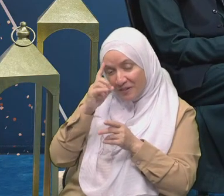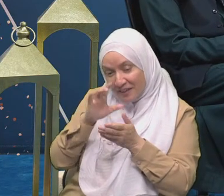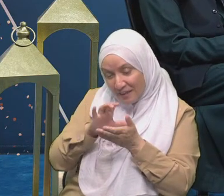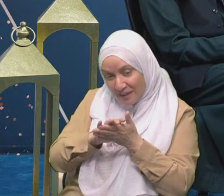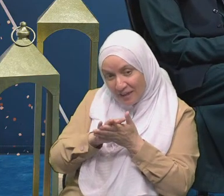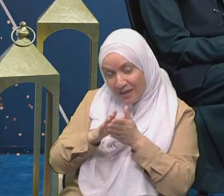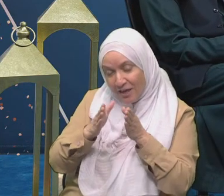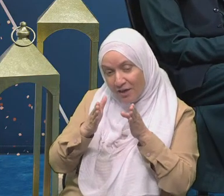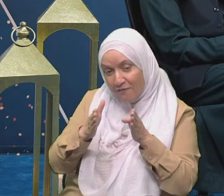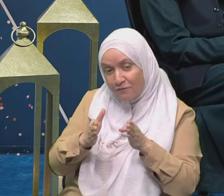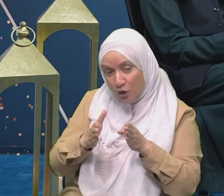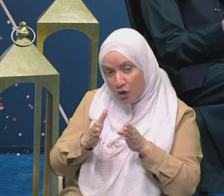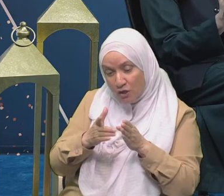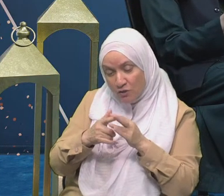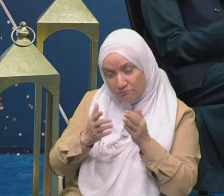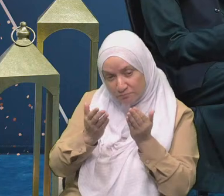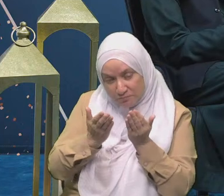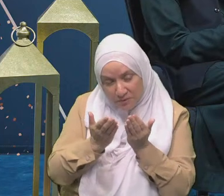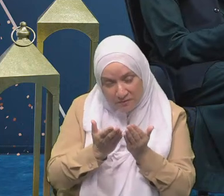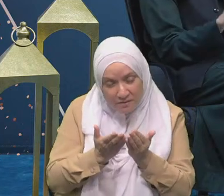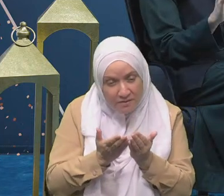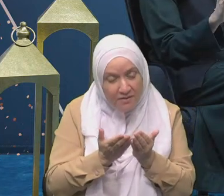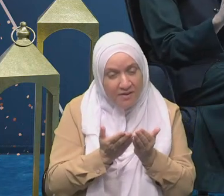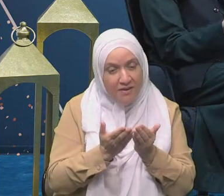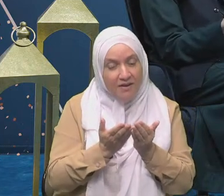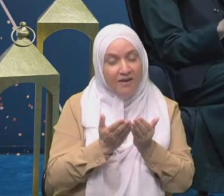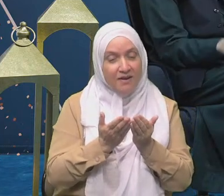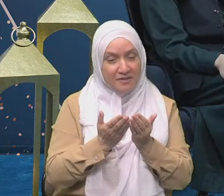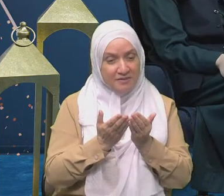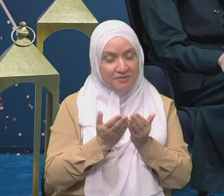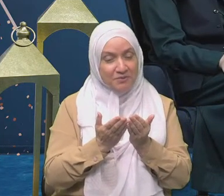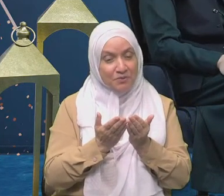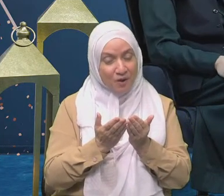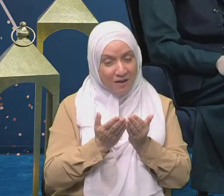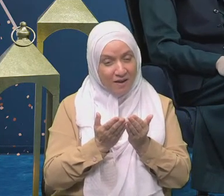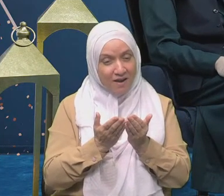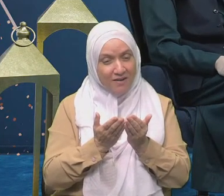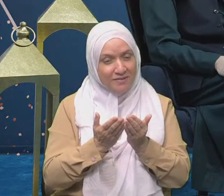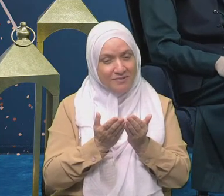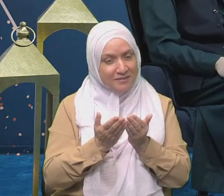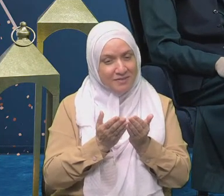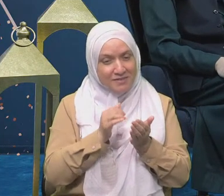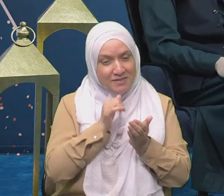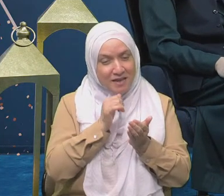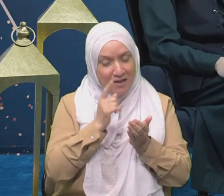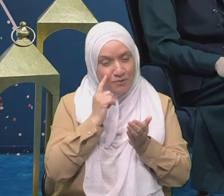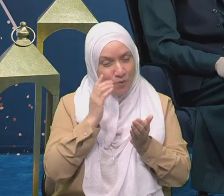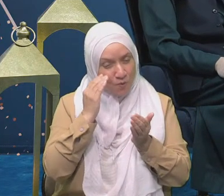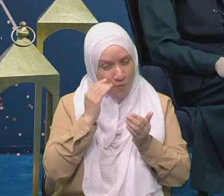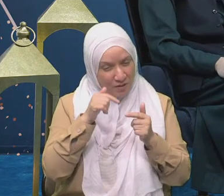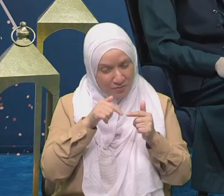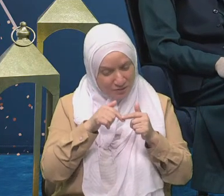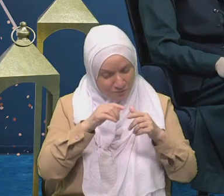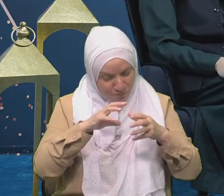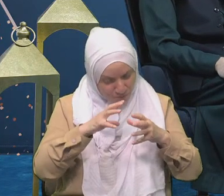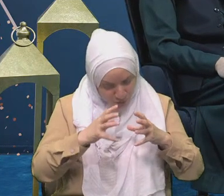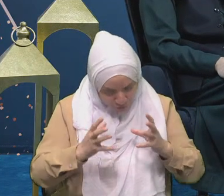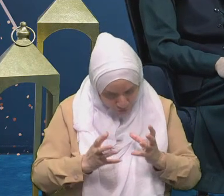first place. I always come, one of my favorite sayings from Sheikh Hatman Hajj Hafidhullah Ta'ala, I mentioned this